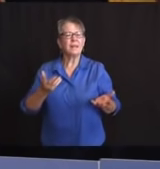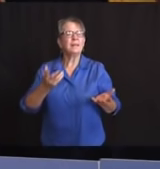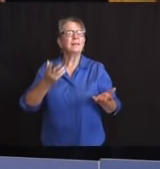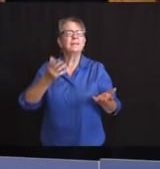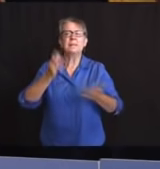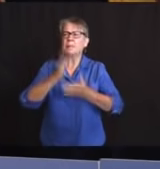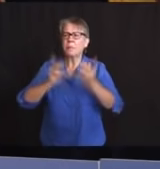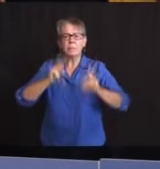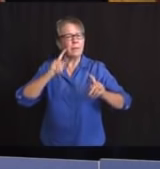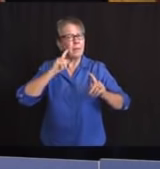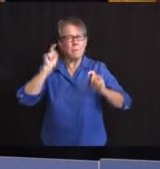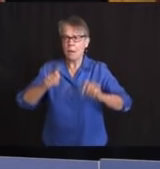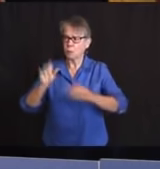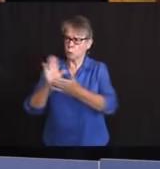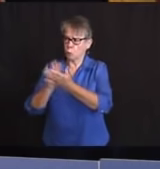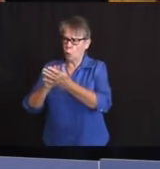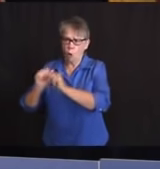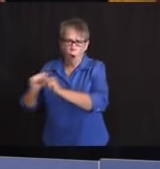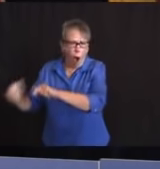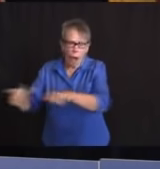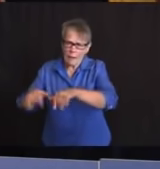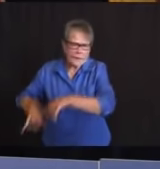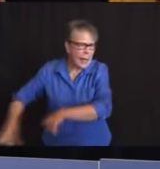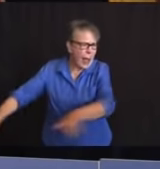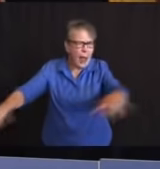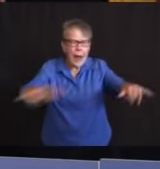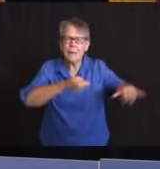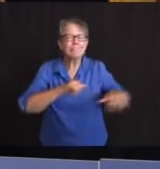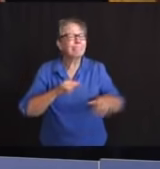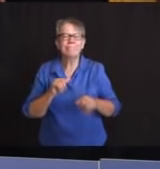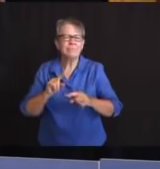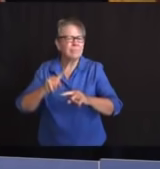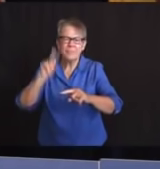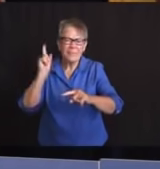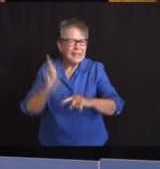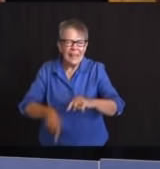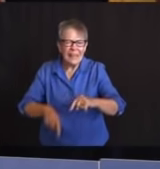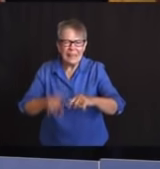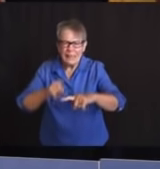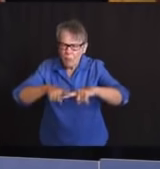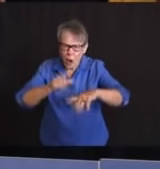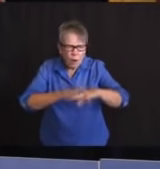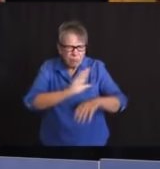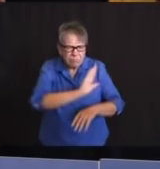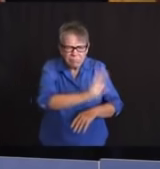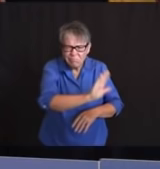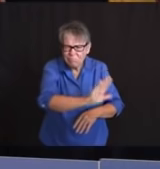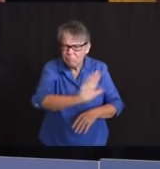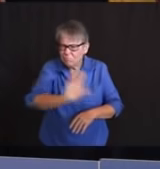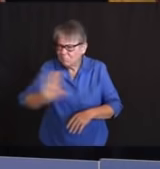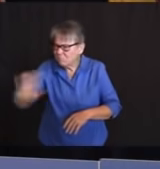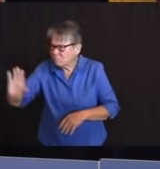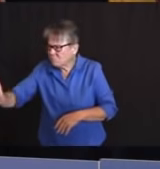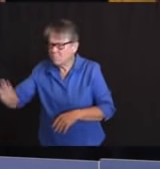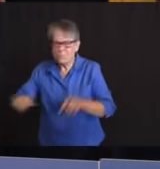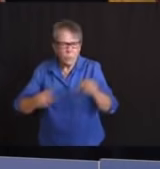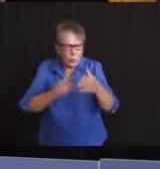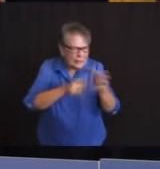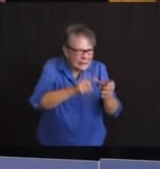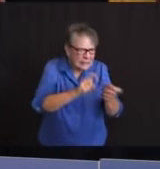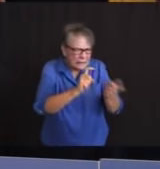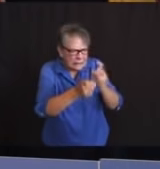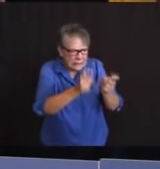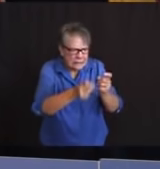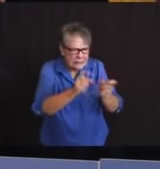collaboration, adaptation, and flexibility. As the governor mentioned, we're working with school districts, charters, and other